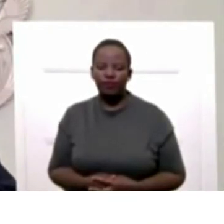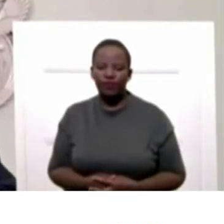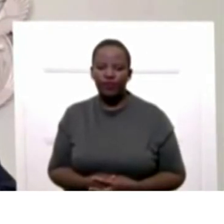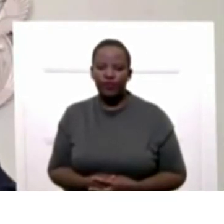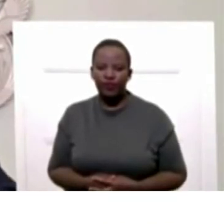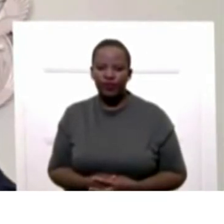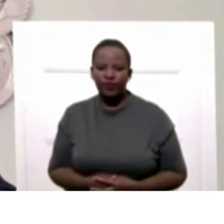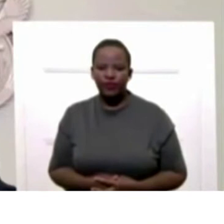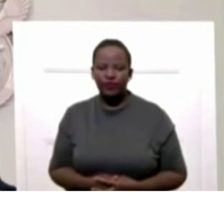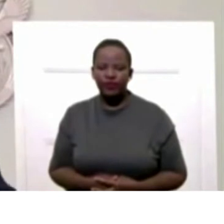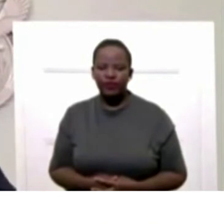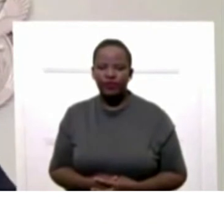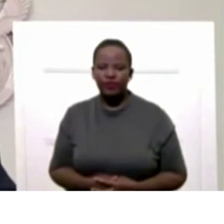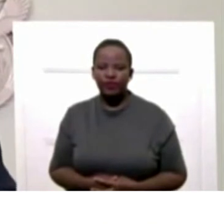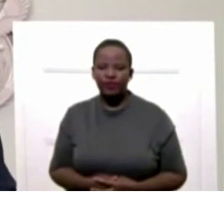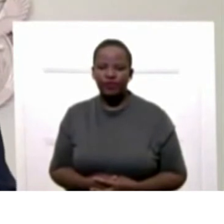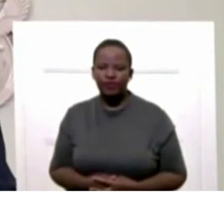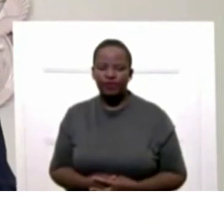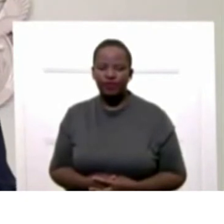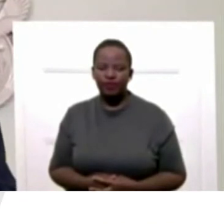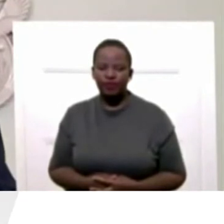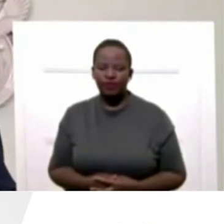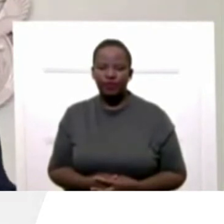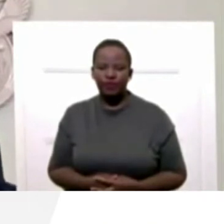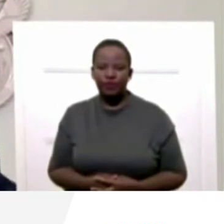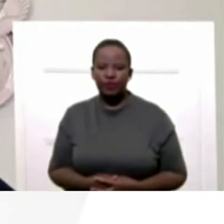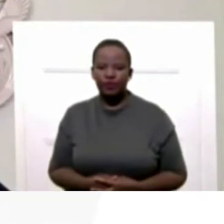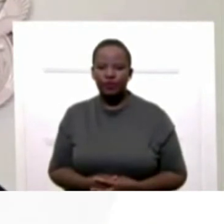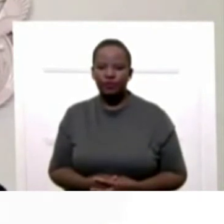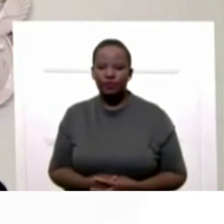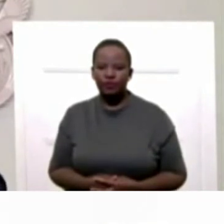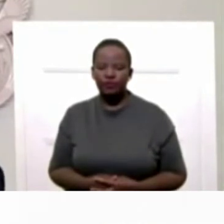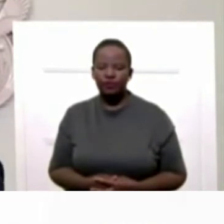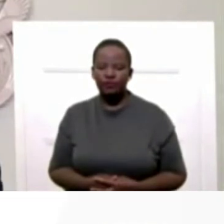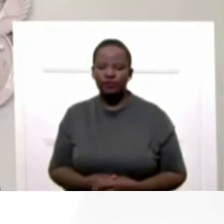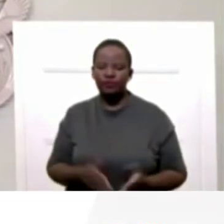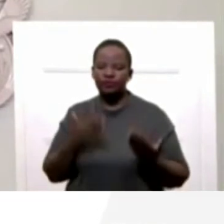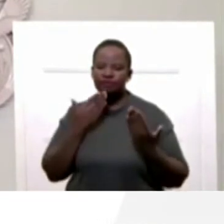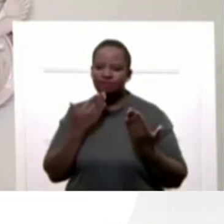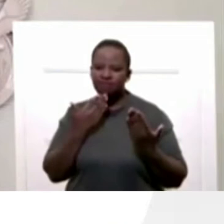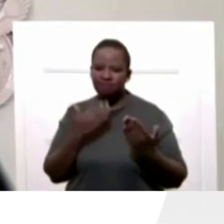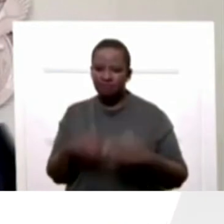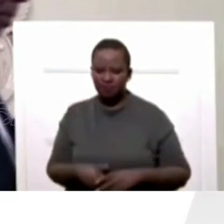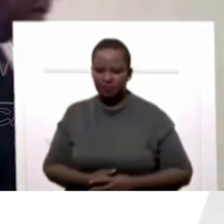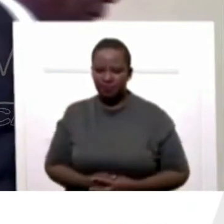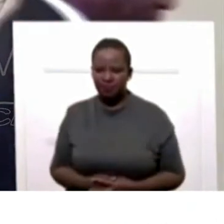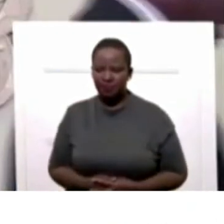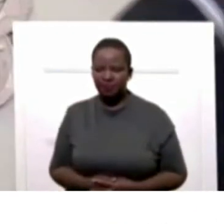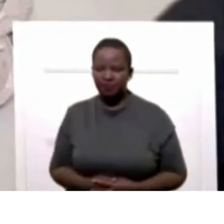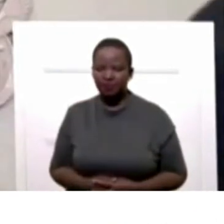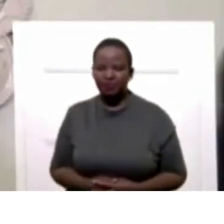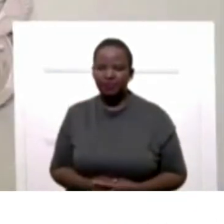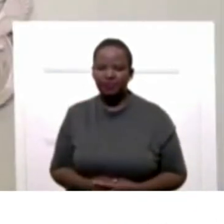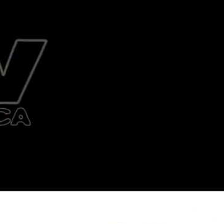at 11 p.m. midnight and end at 4 a.m. All gatherings will be limited to a maximum of 100 people